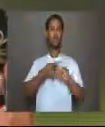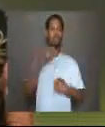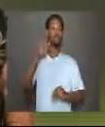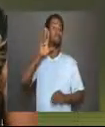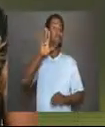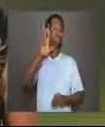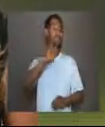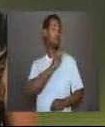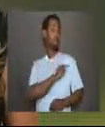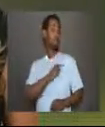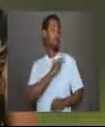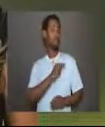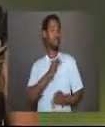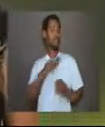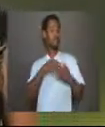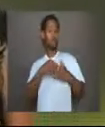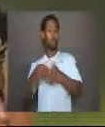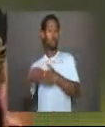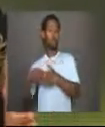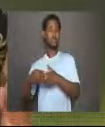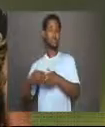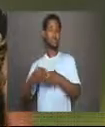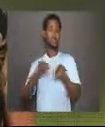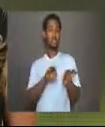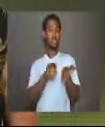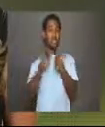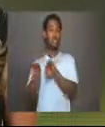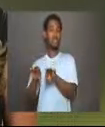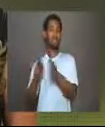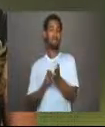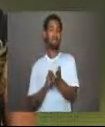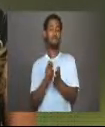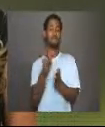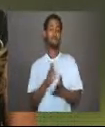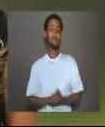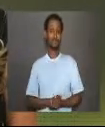the characteristic principles of representative democracies.